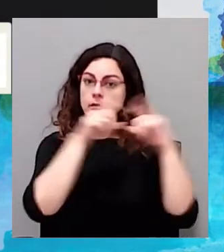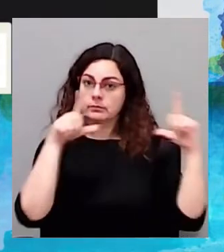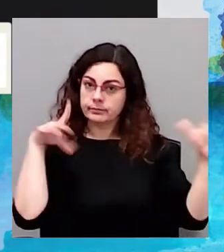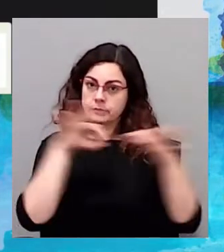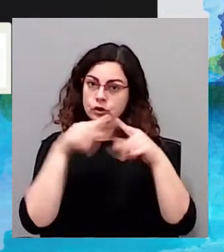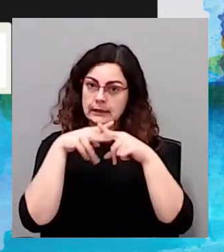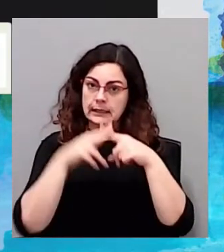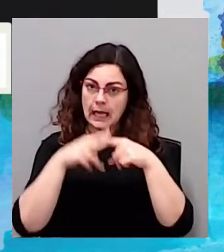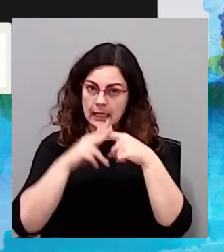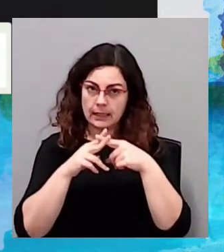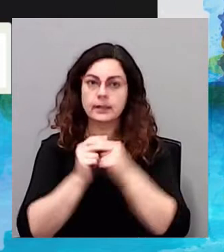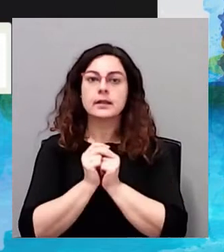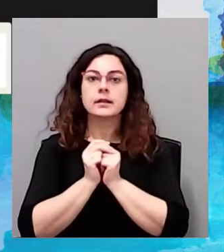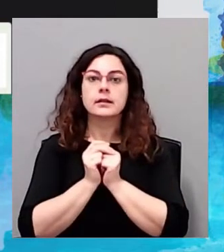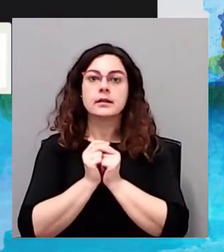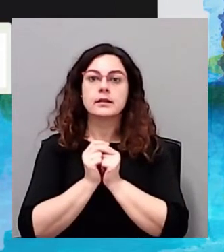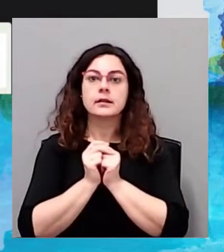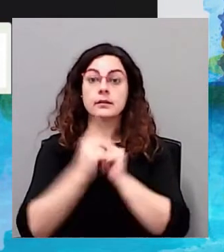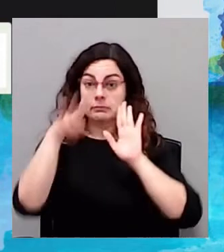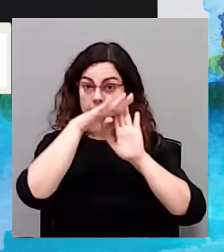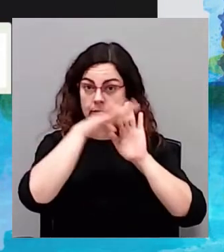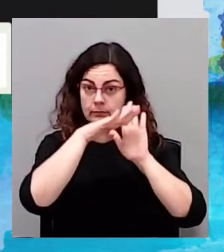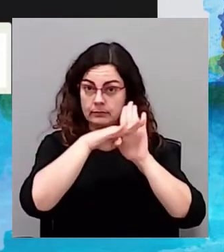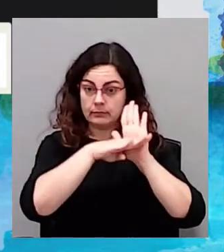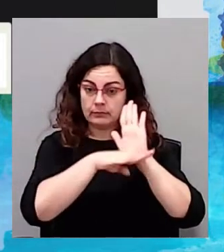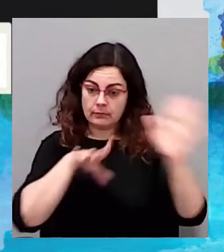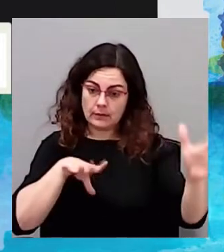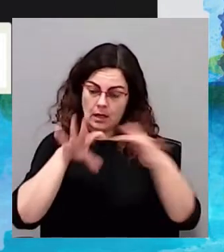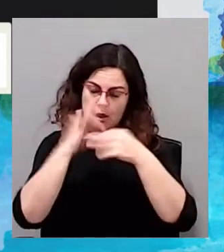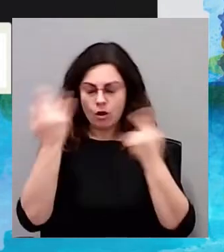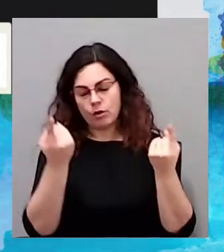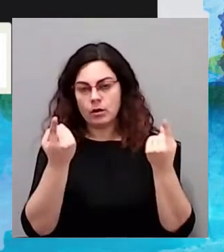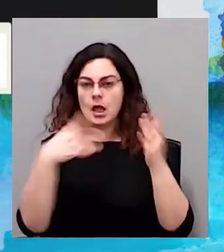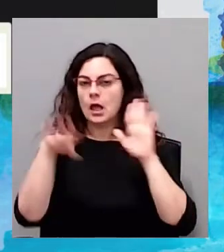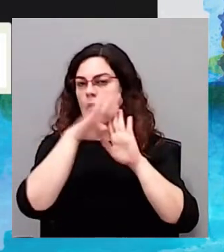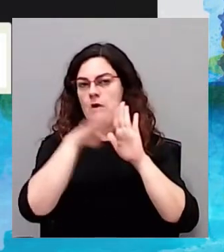And for today's workshop, based on these guidelines,